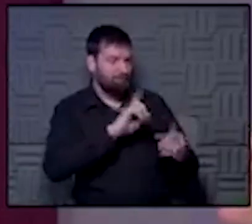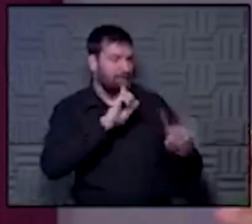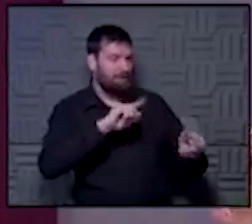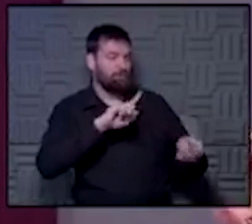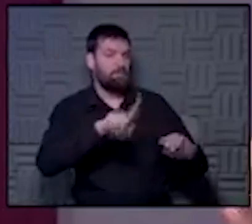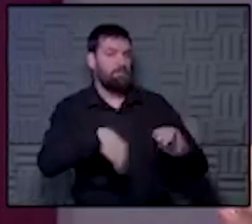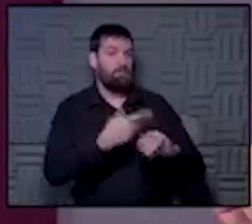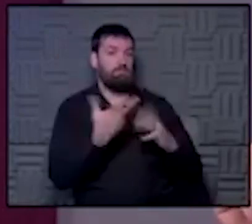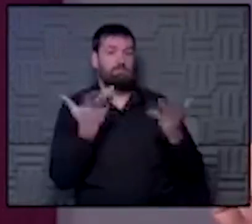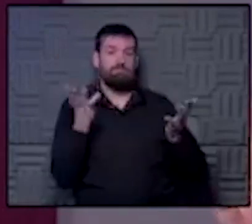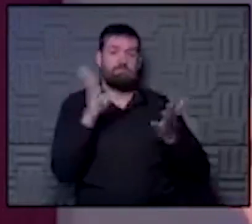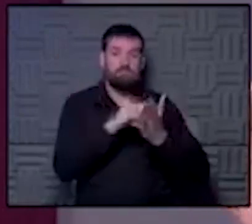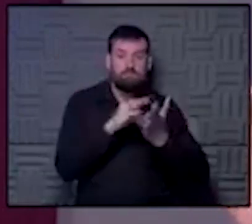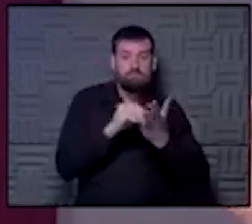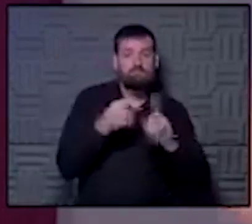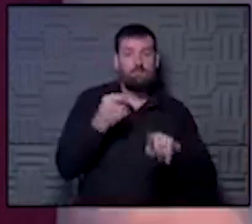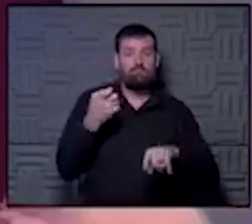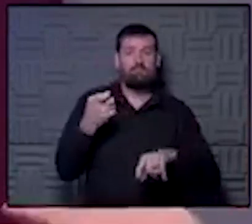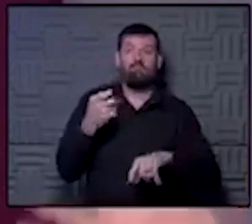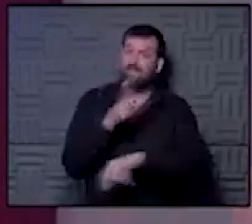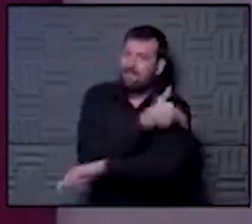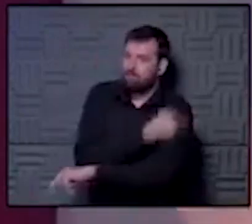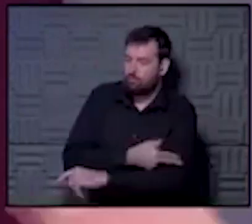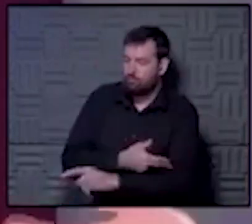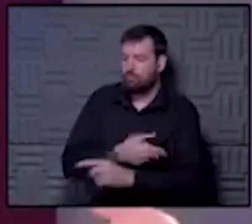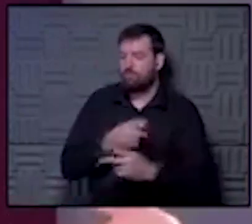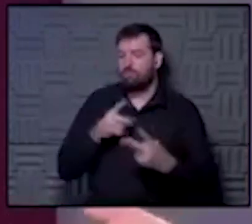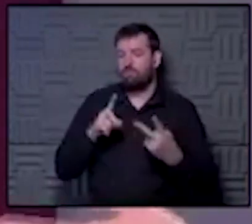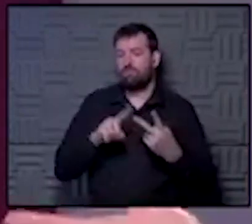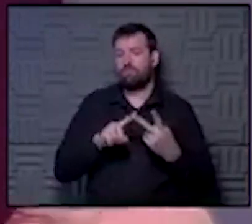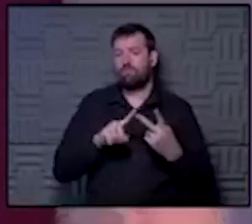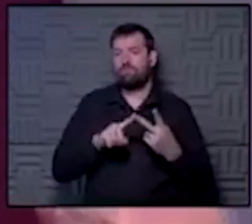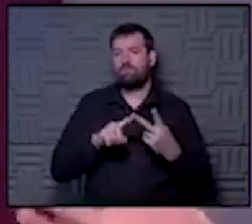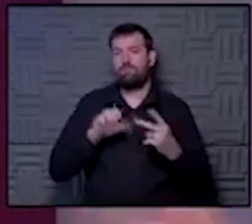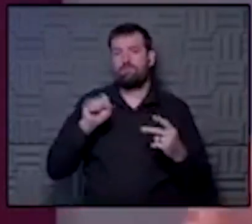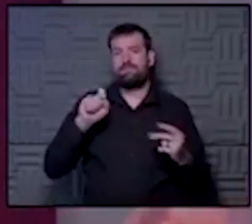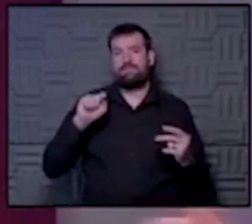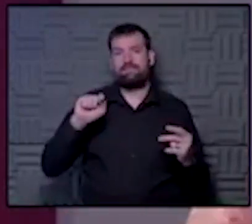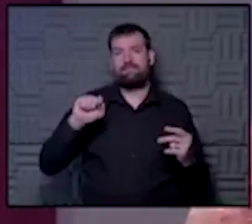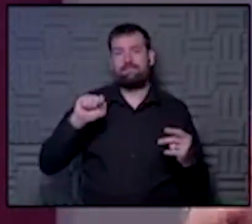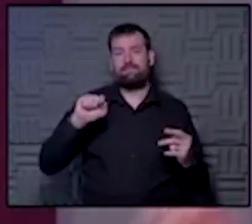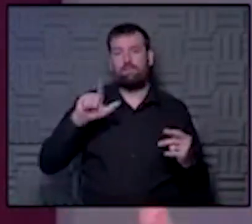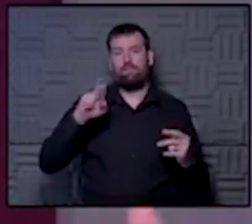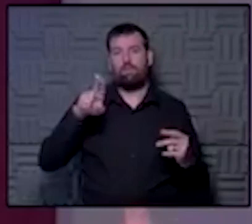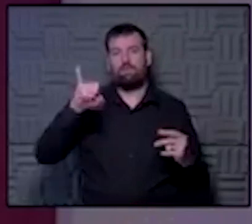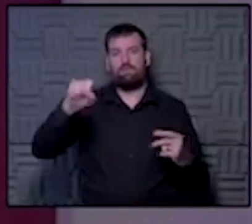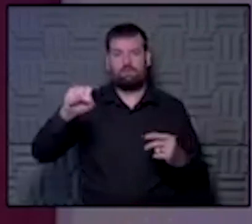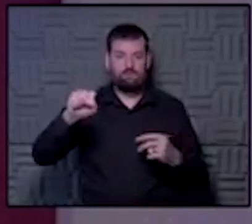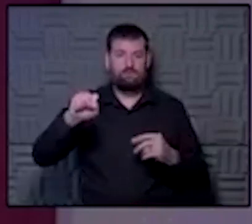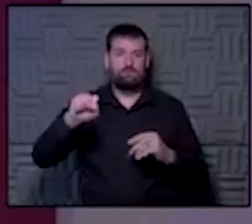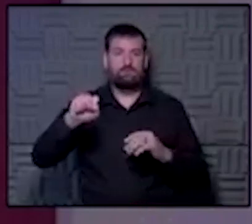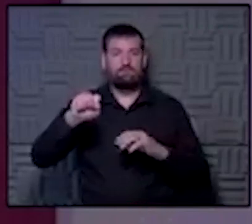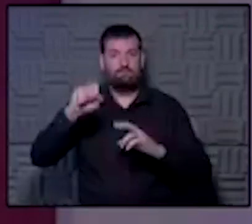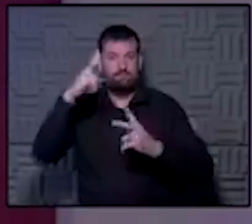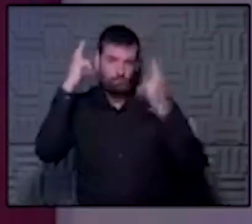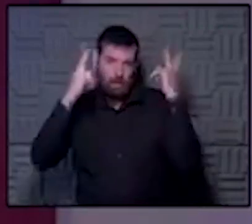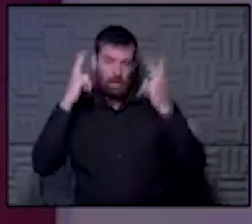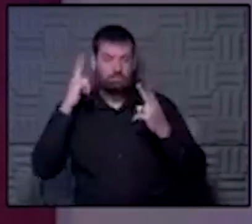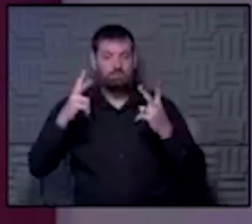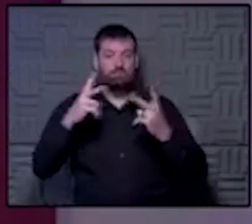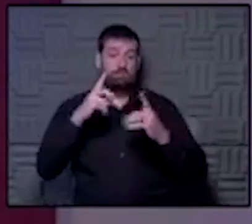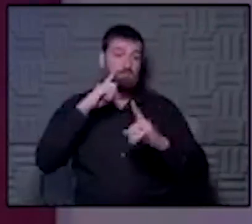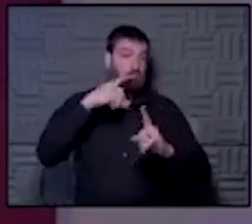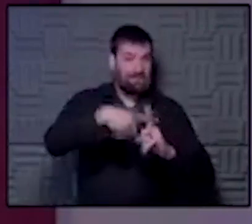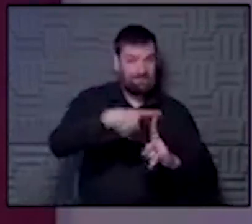we have learned from The hospital. well, the hospital, and then in the St. Louis at the hair salon where they were COVID positive, they had masks